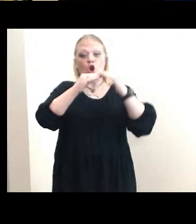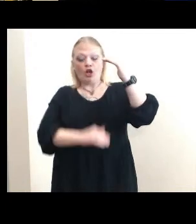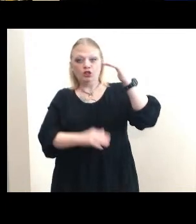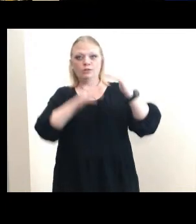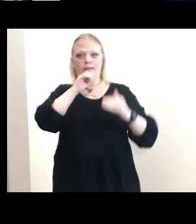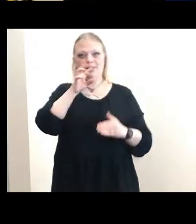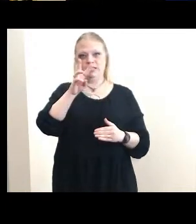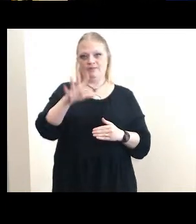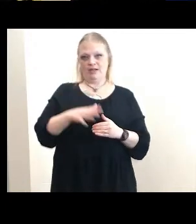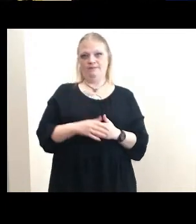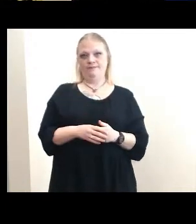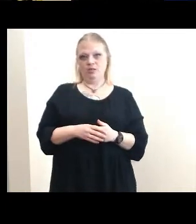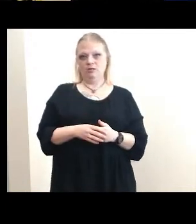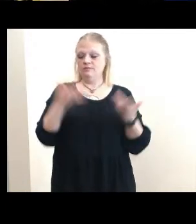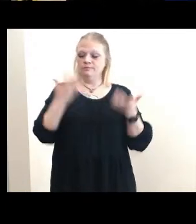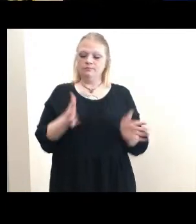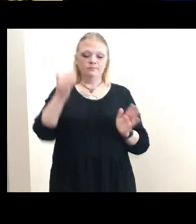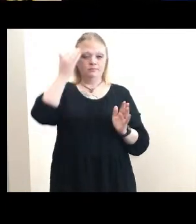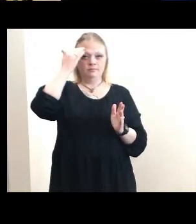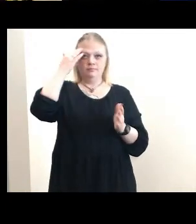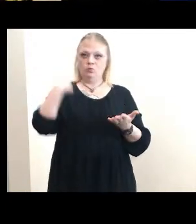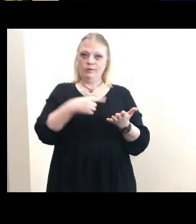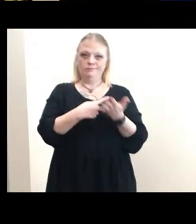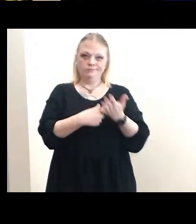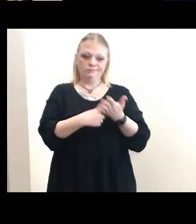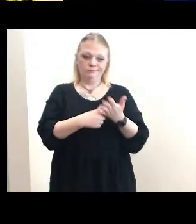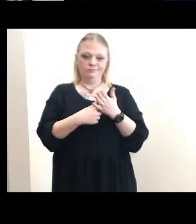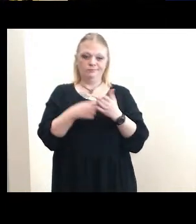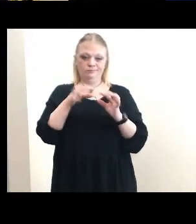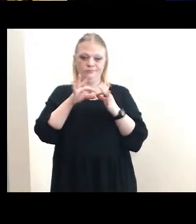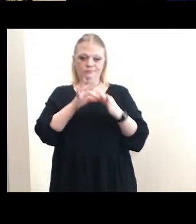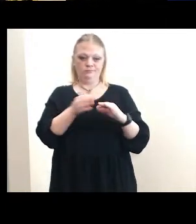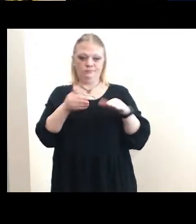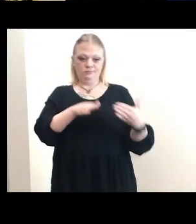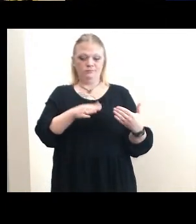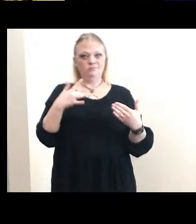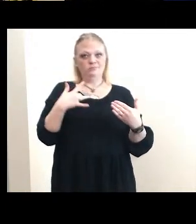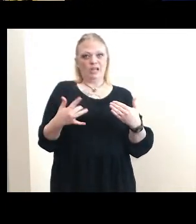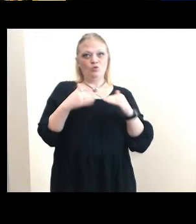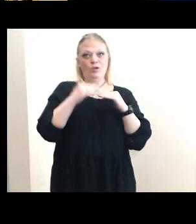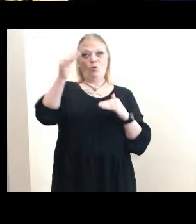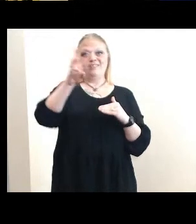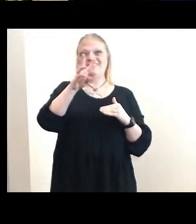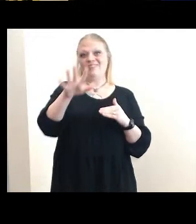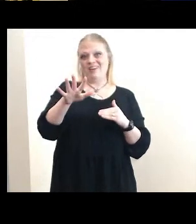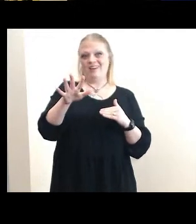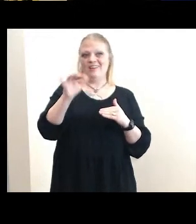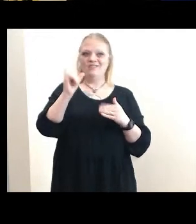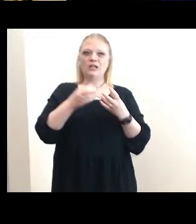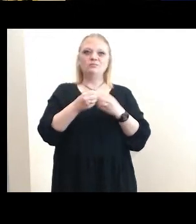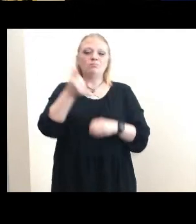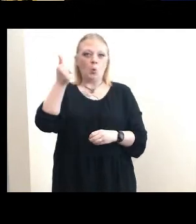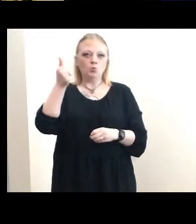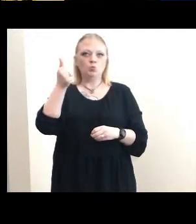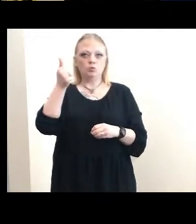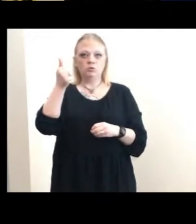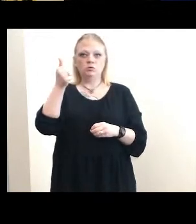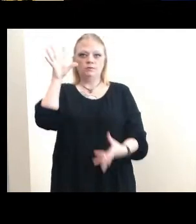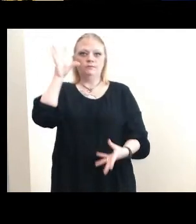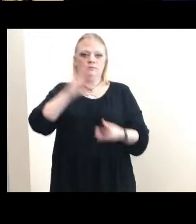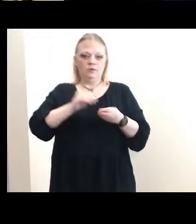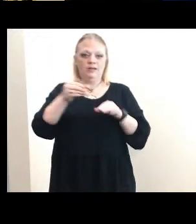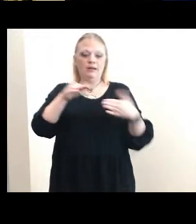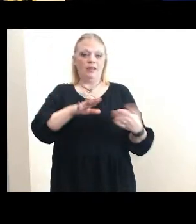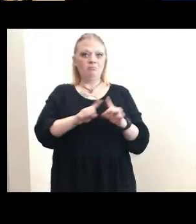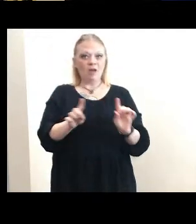65. And as we know, when we talk about deaths, it is those over the age of 65 who unfortunately make up the vast majority of our deaths.